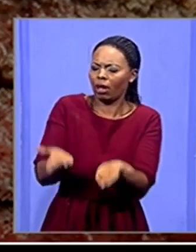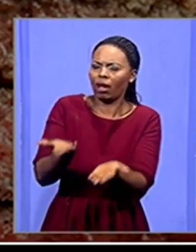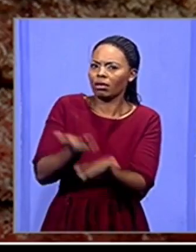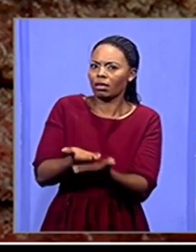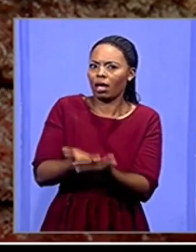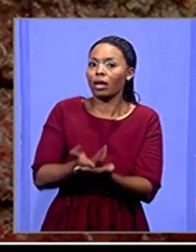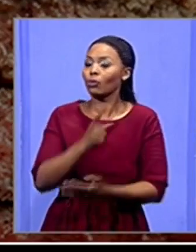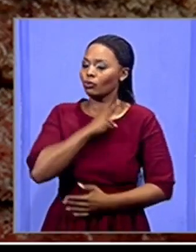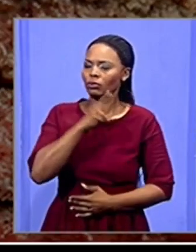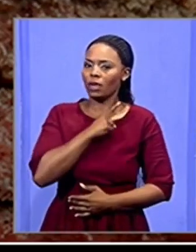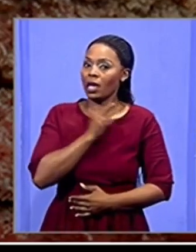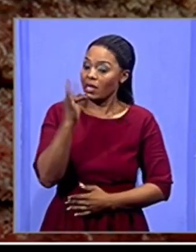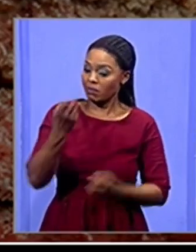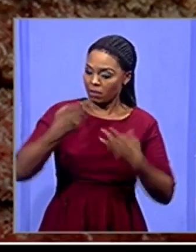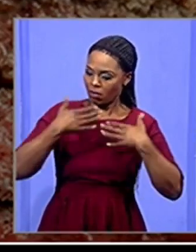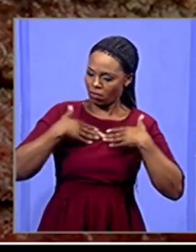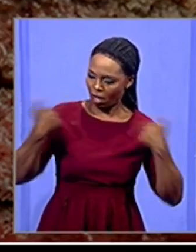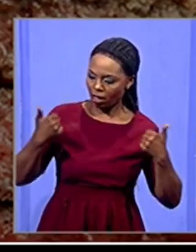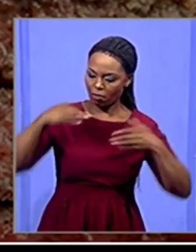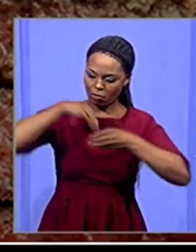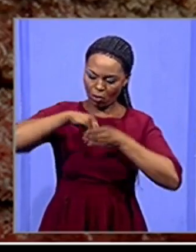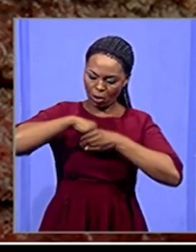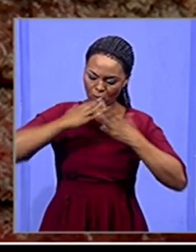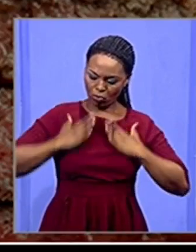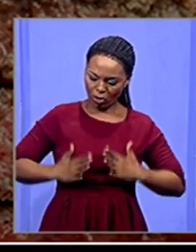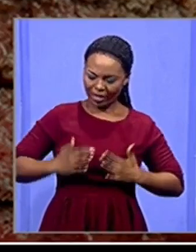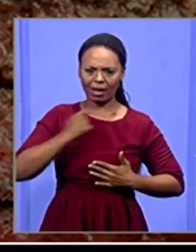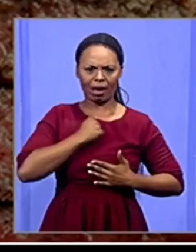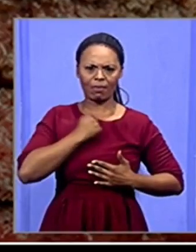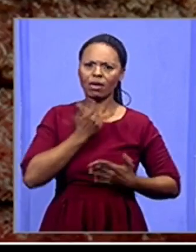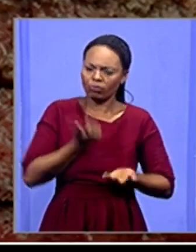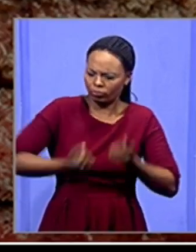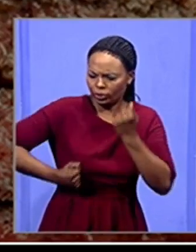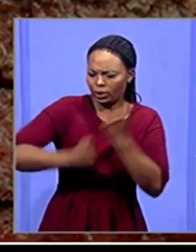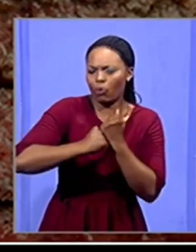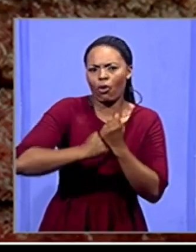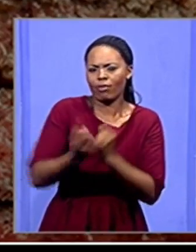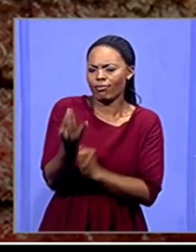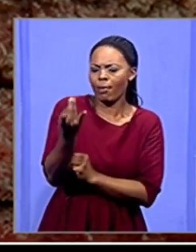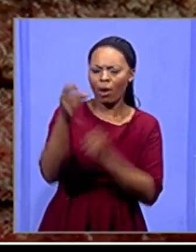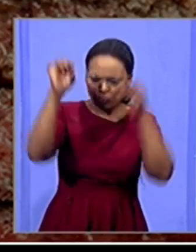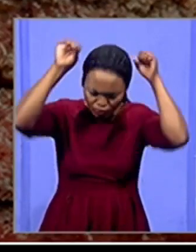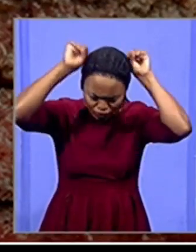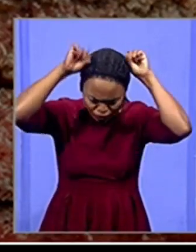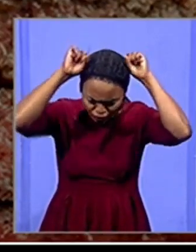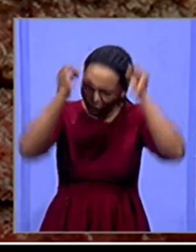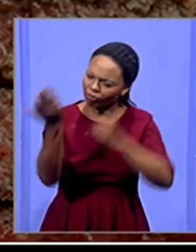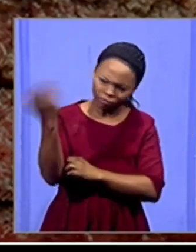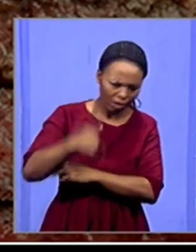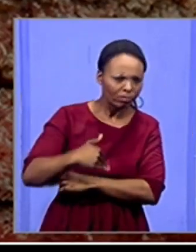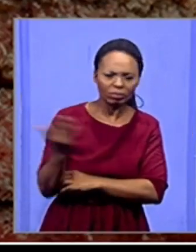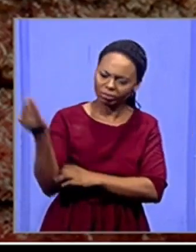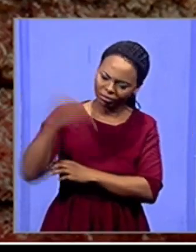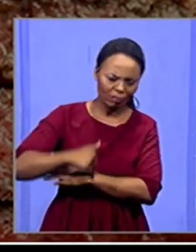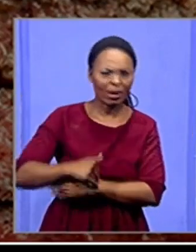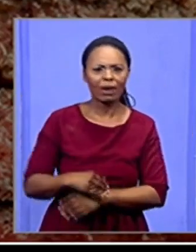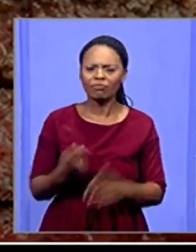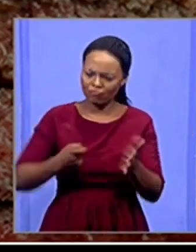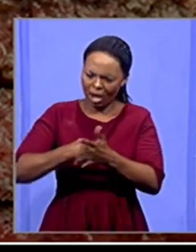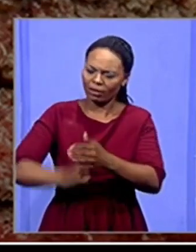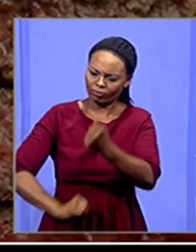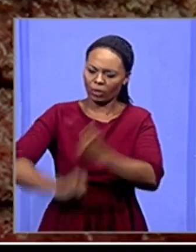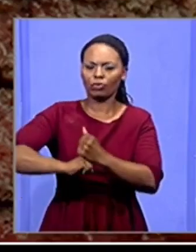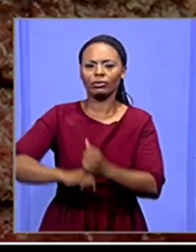nyaka se e le gore se re fa phepo mebeleng ya rena le ena re a e sapota nama ya tonki re ra a etle ka mmakete o mo botse re ka e